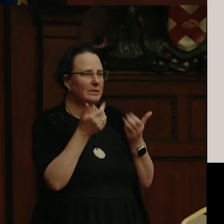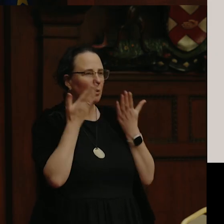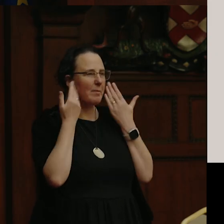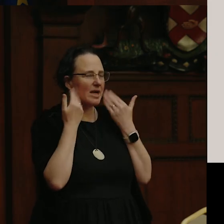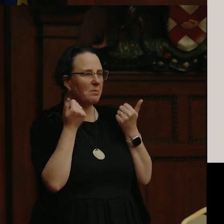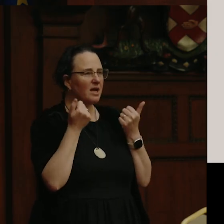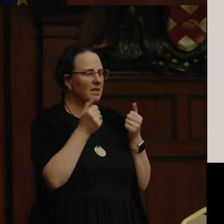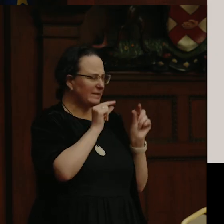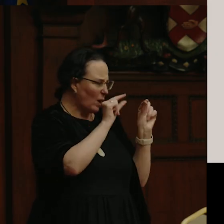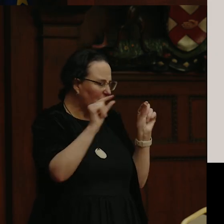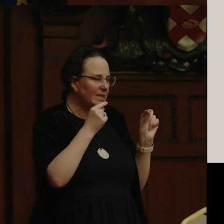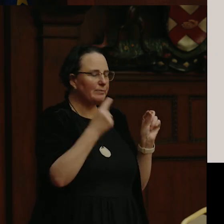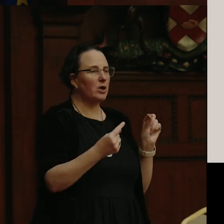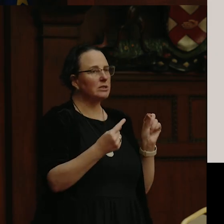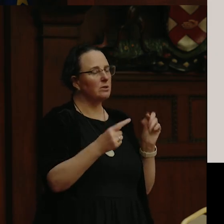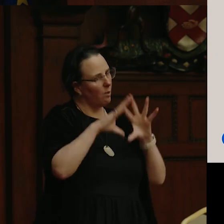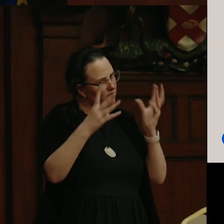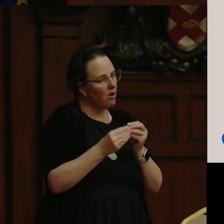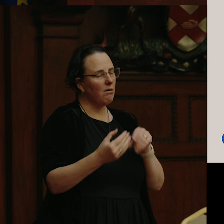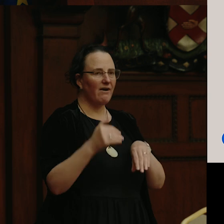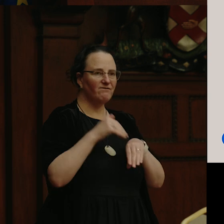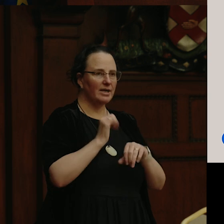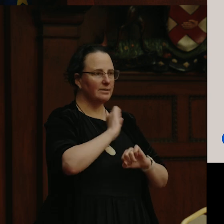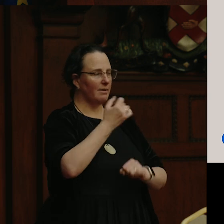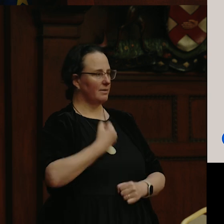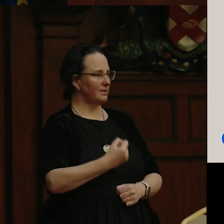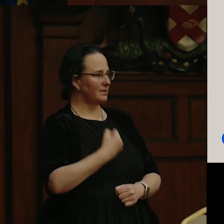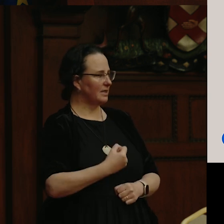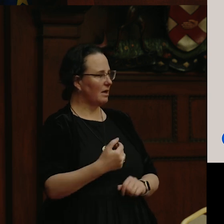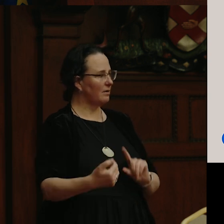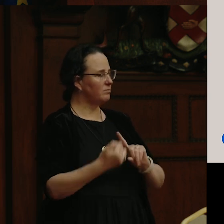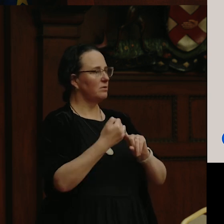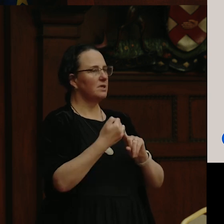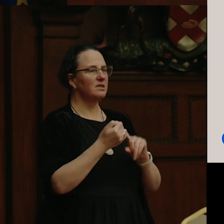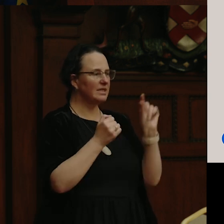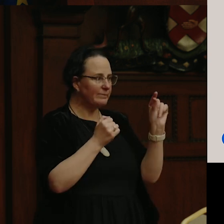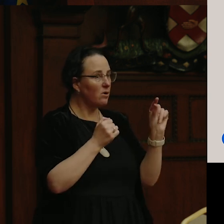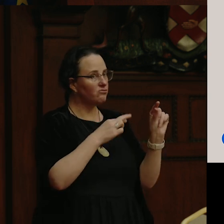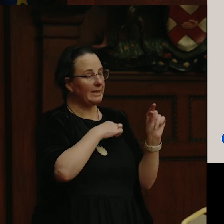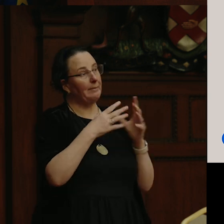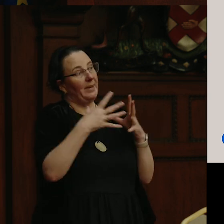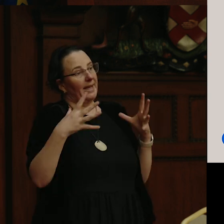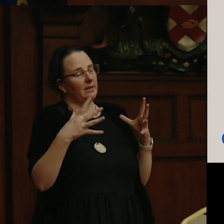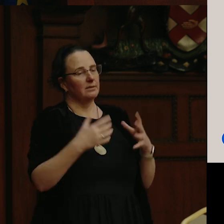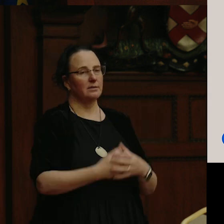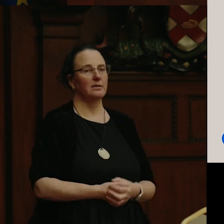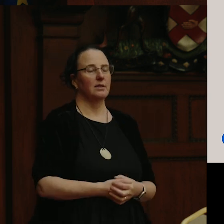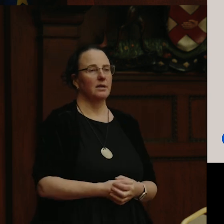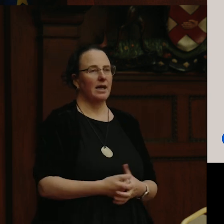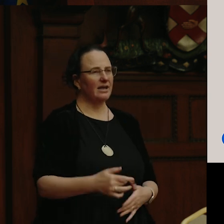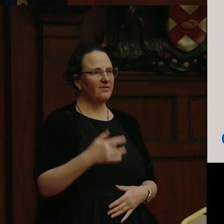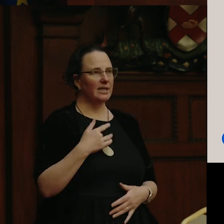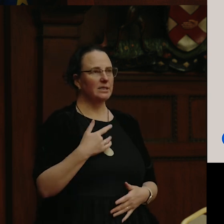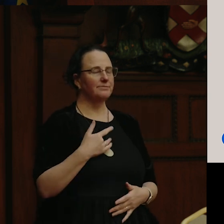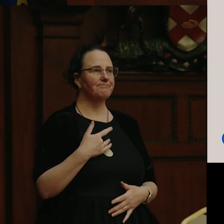big and impacted on their identity, and they weren't trivial. There was also a sense of loss